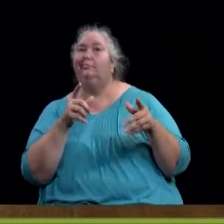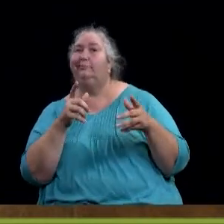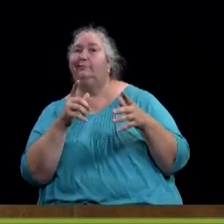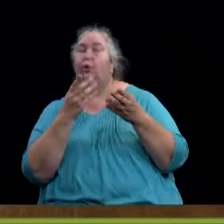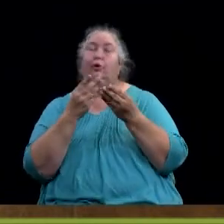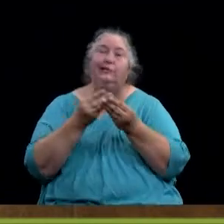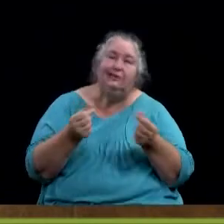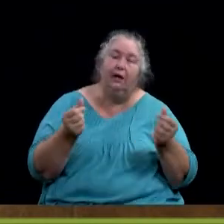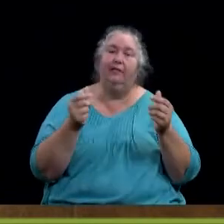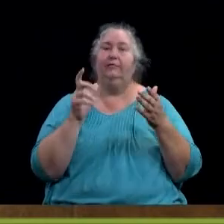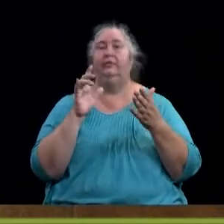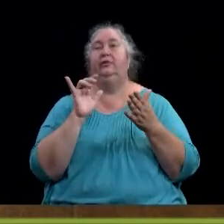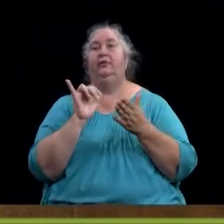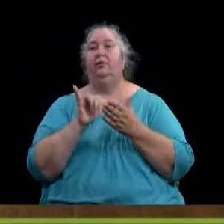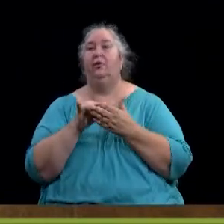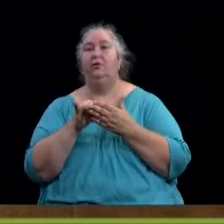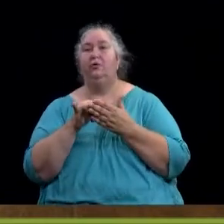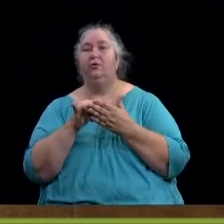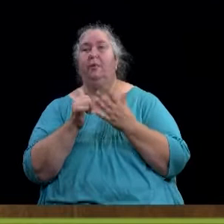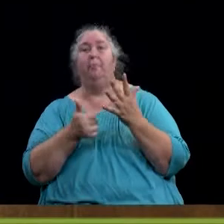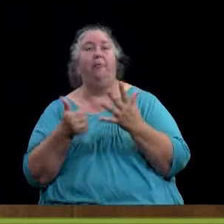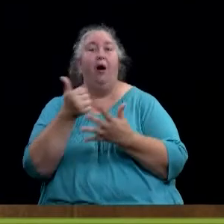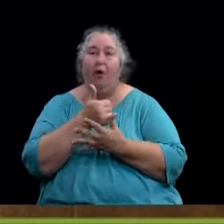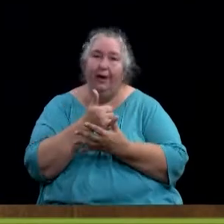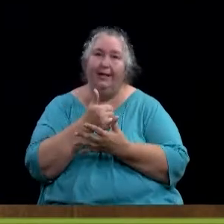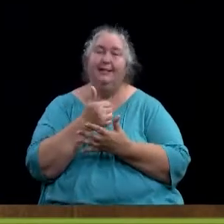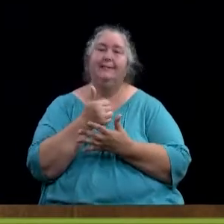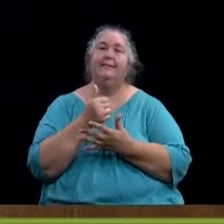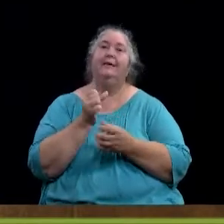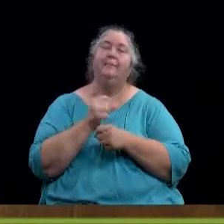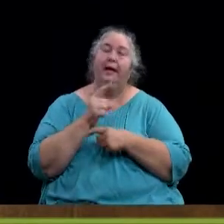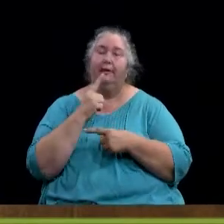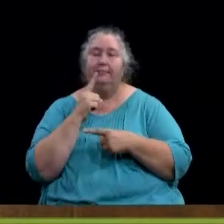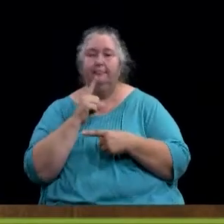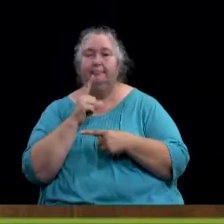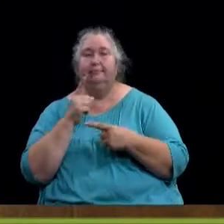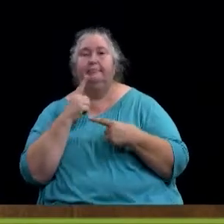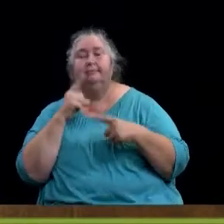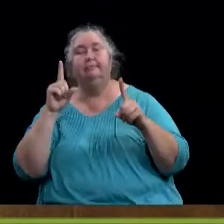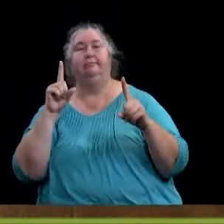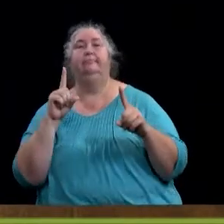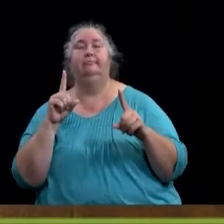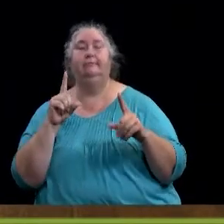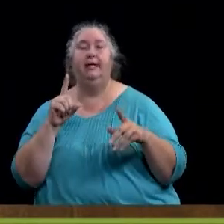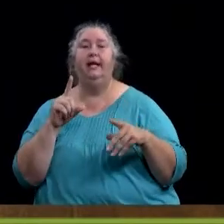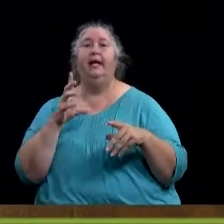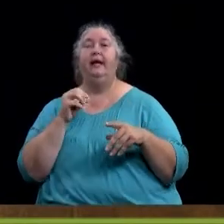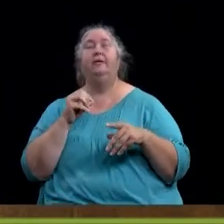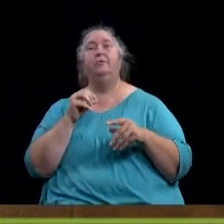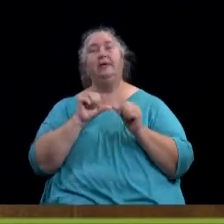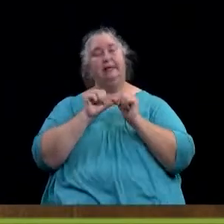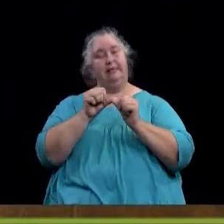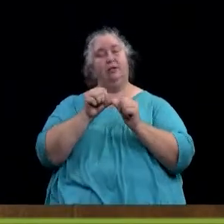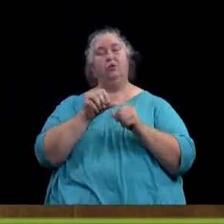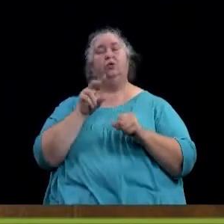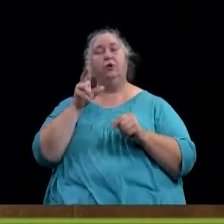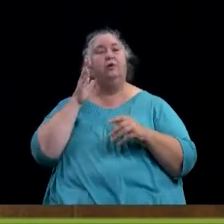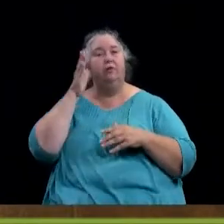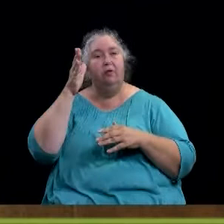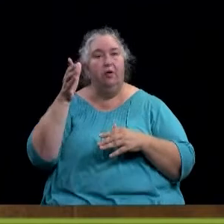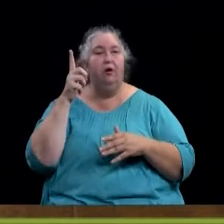more forward-facing neighborhood initiatives, and in response to our